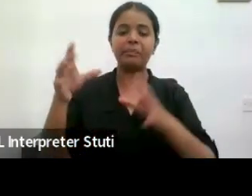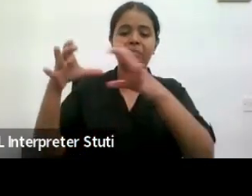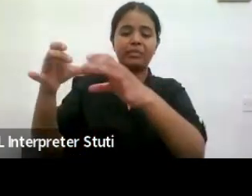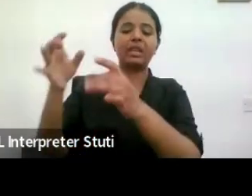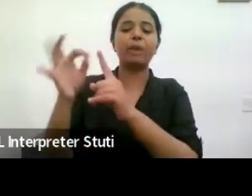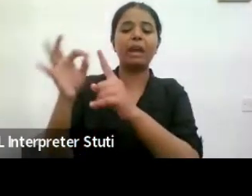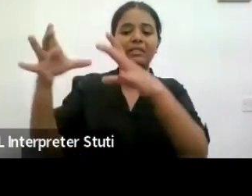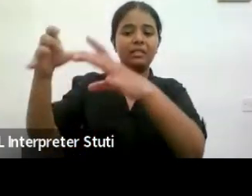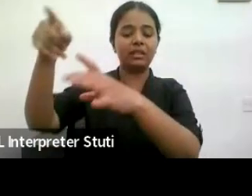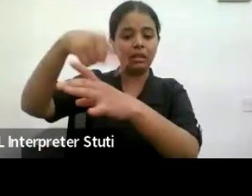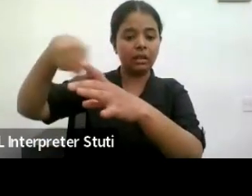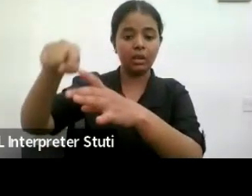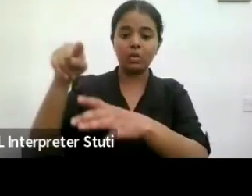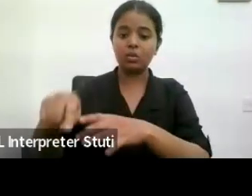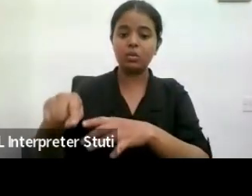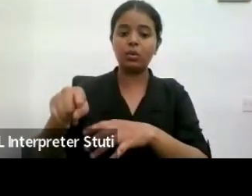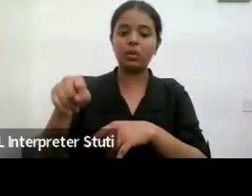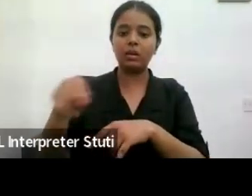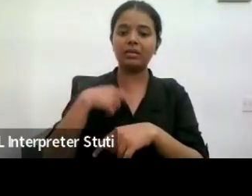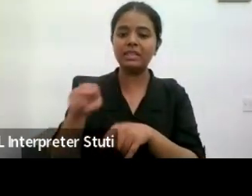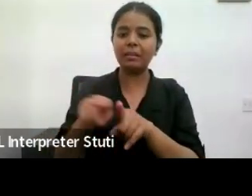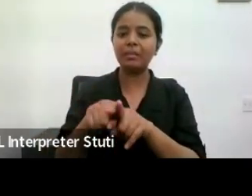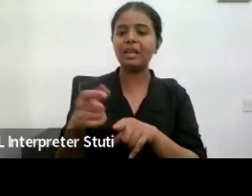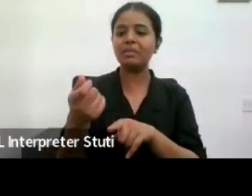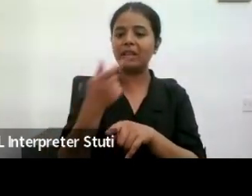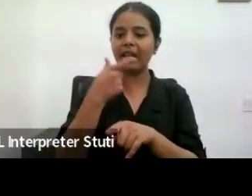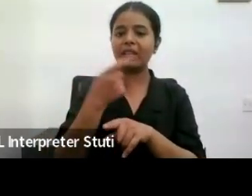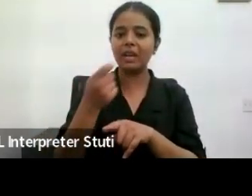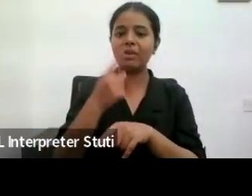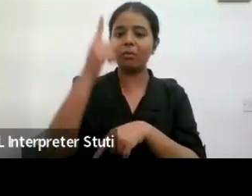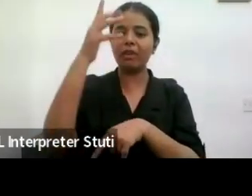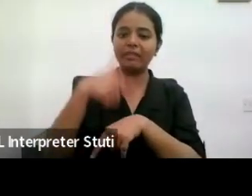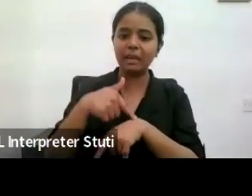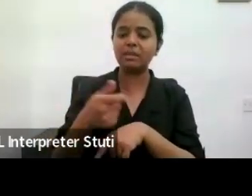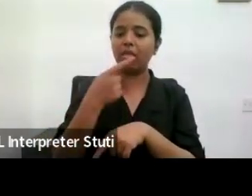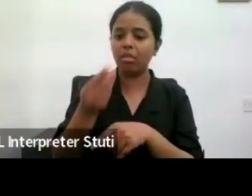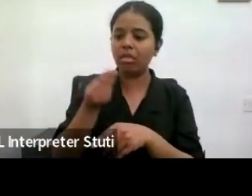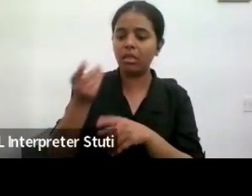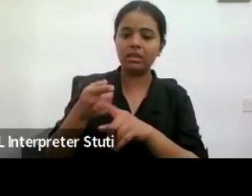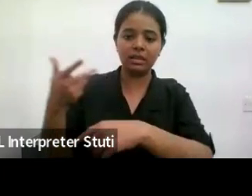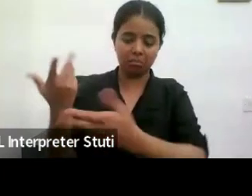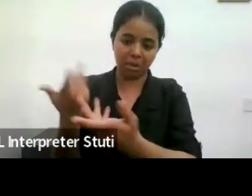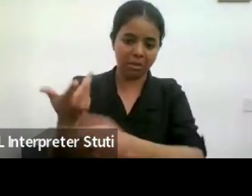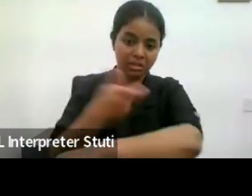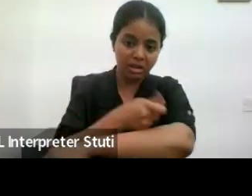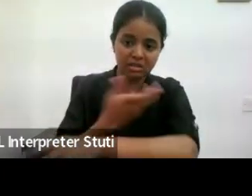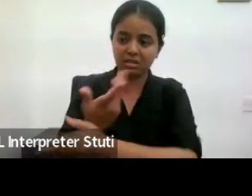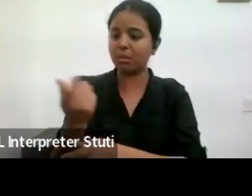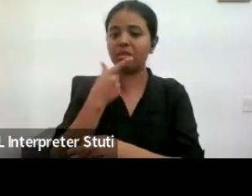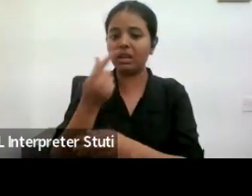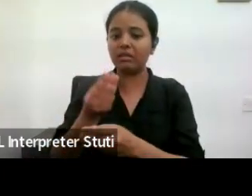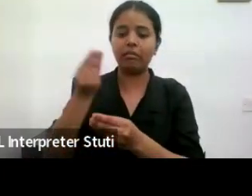5 psychotropic drugs in one go. So many, many things that have happened, that are